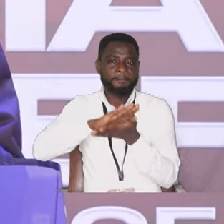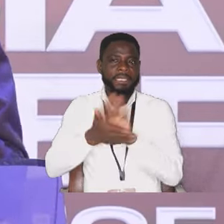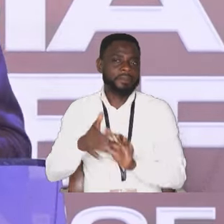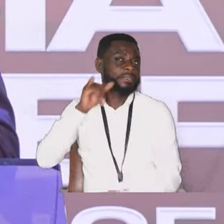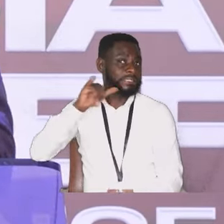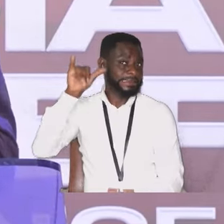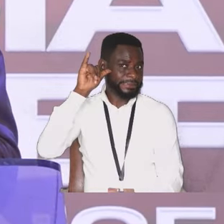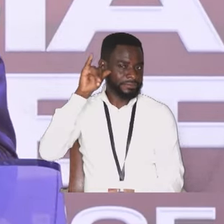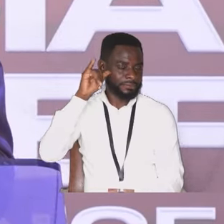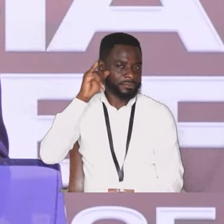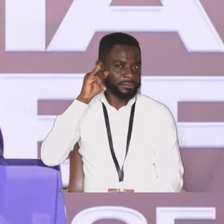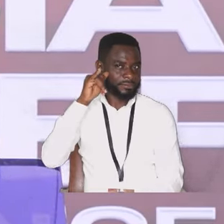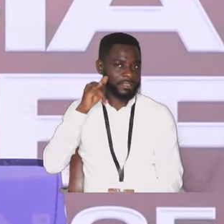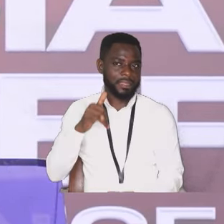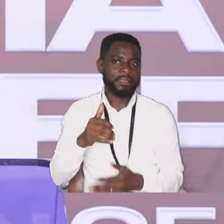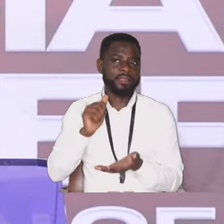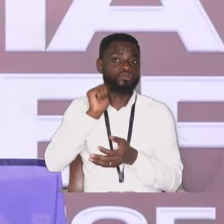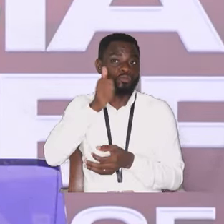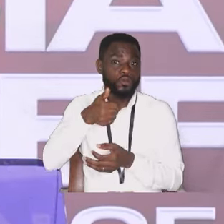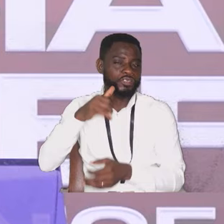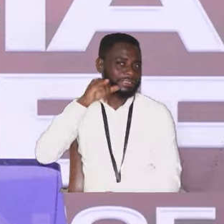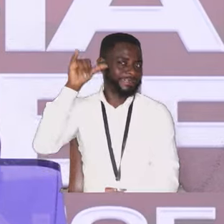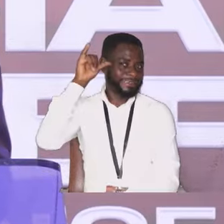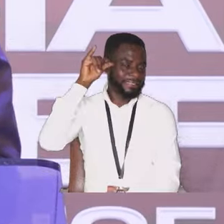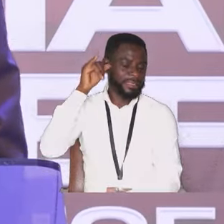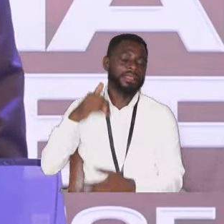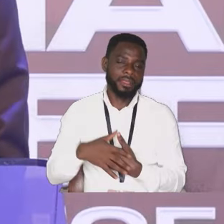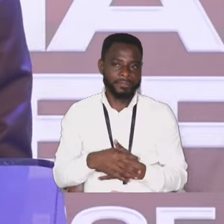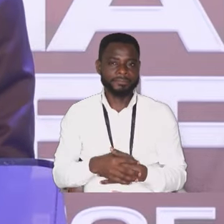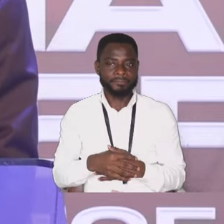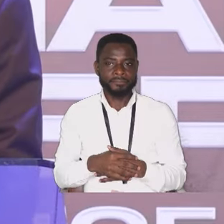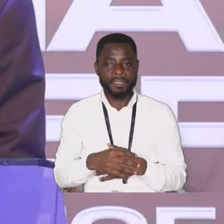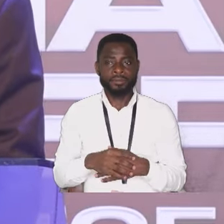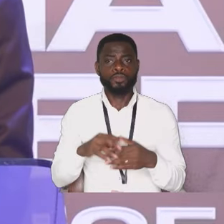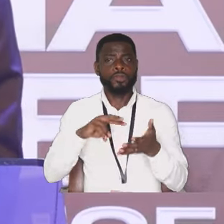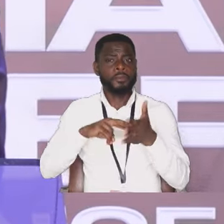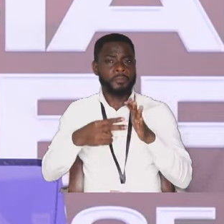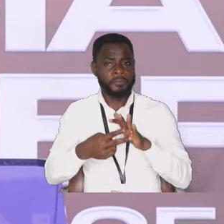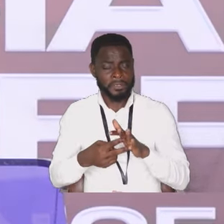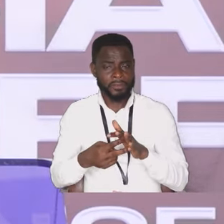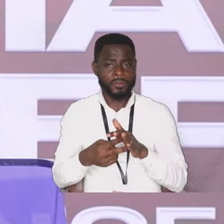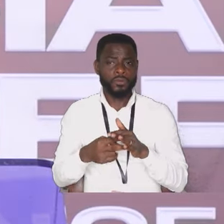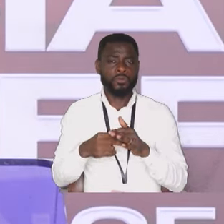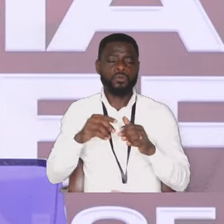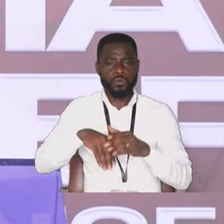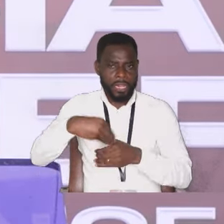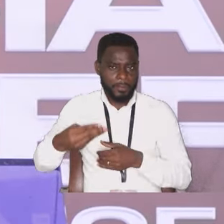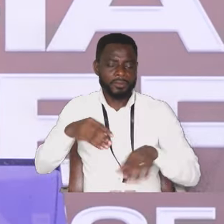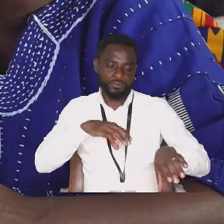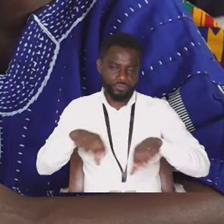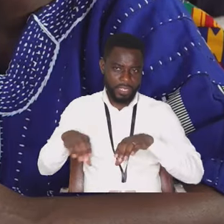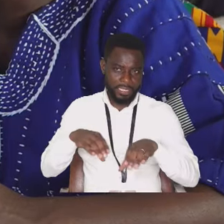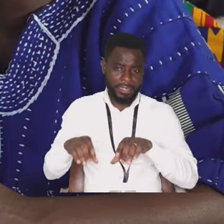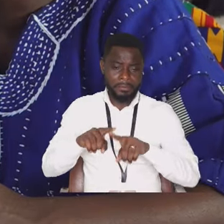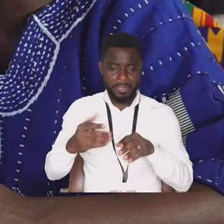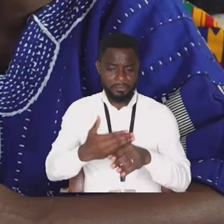tomorrow's yesterday, right? That's what I want to say. So definitely we will come out to perform. But before